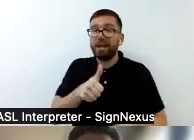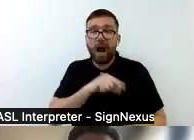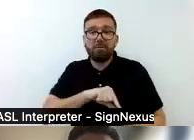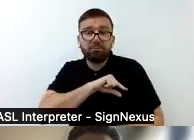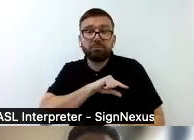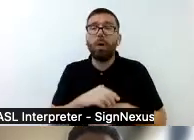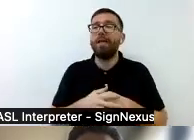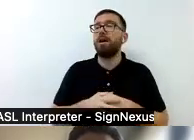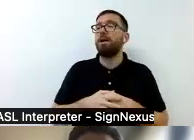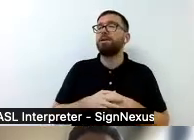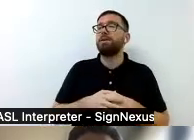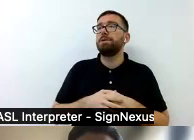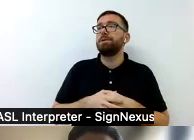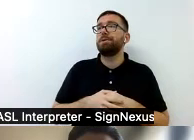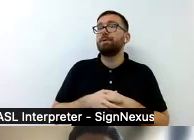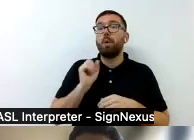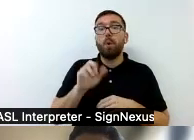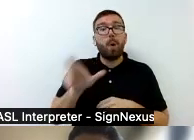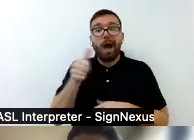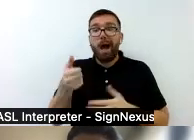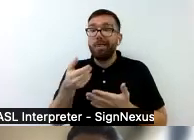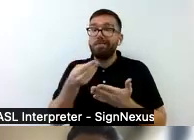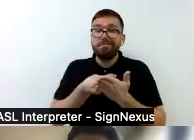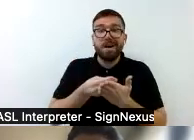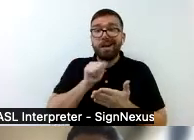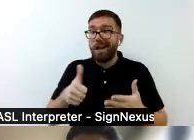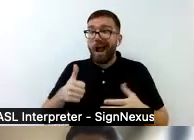unemployment, other funds, or pandemic support.